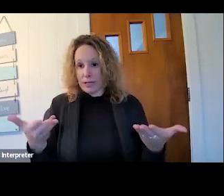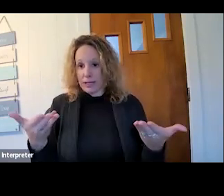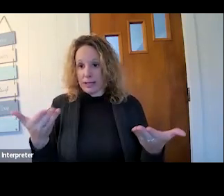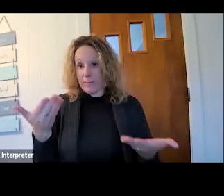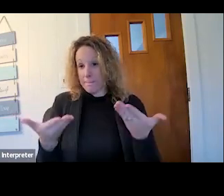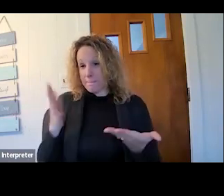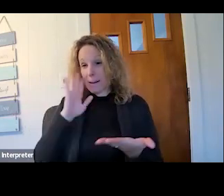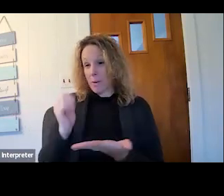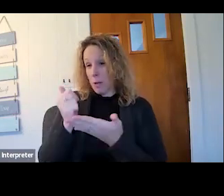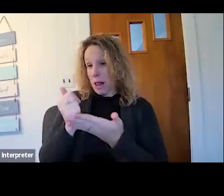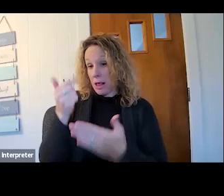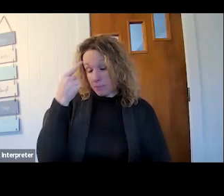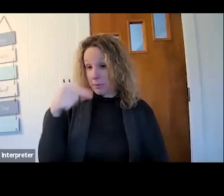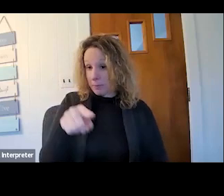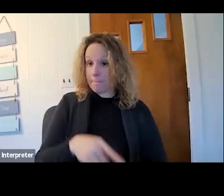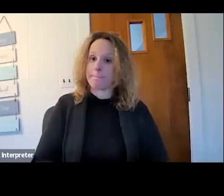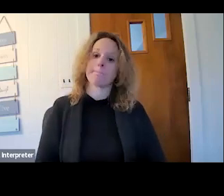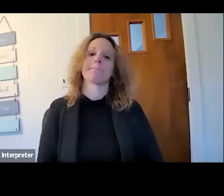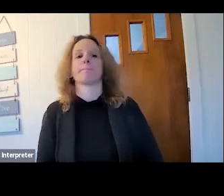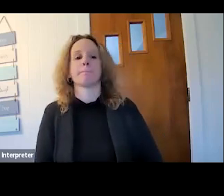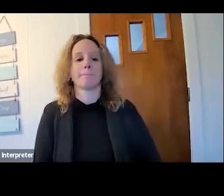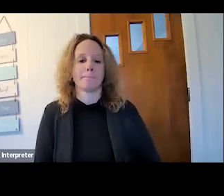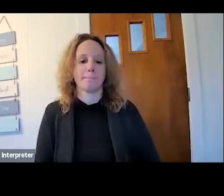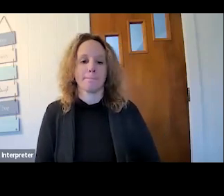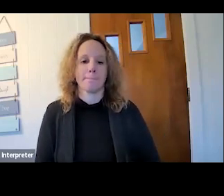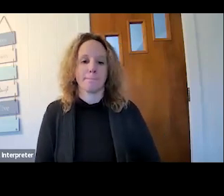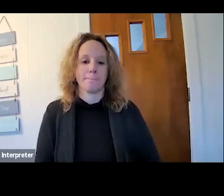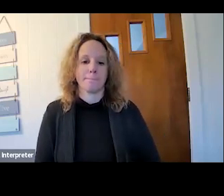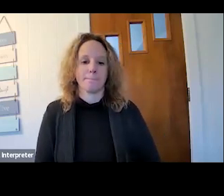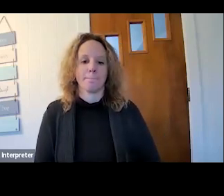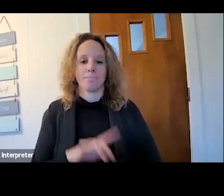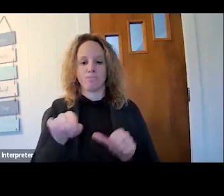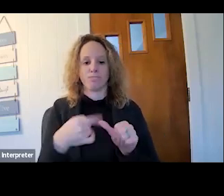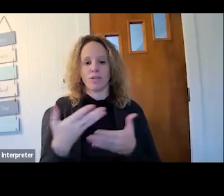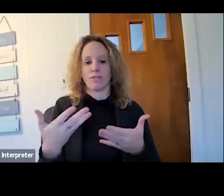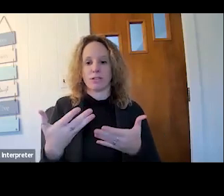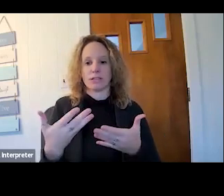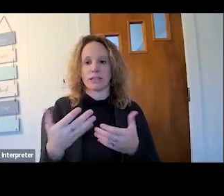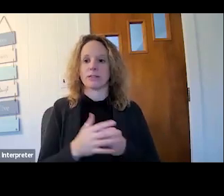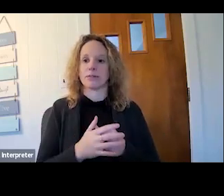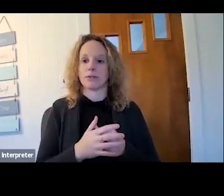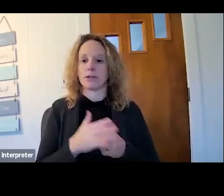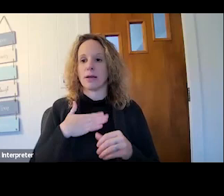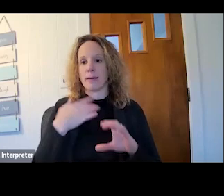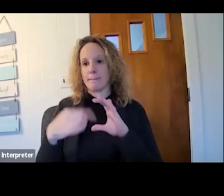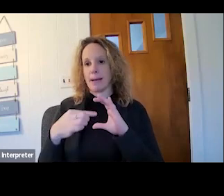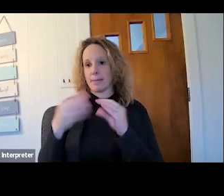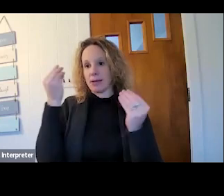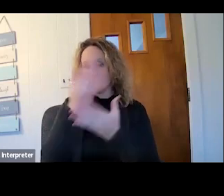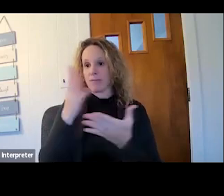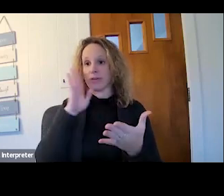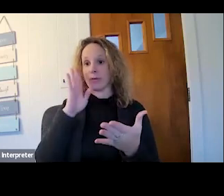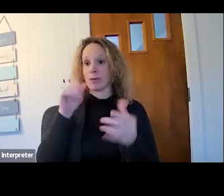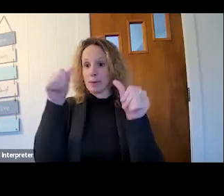be helpful to you. First thing I'd like to say is that my email information is going to